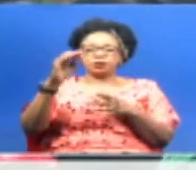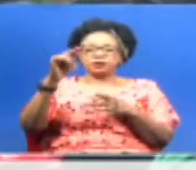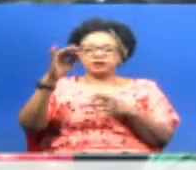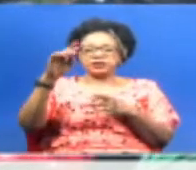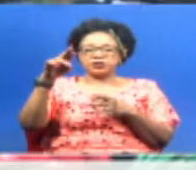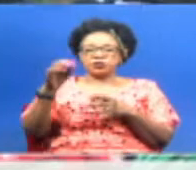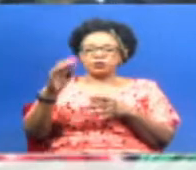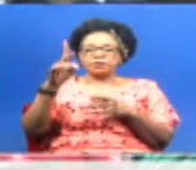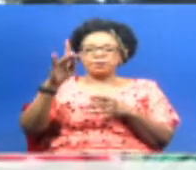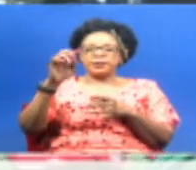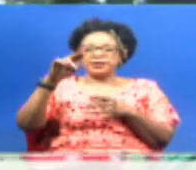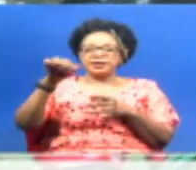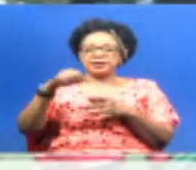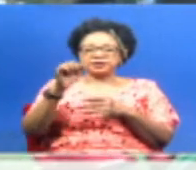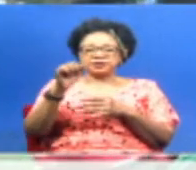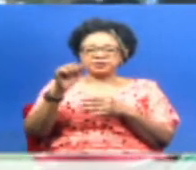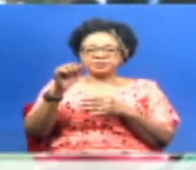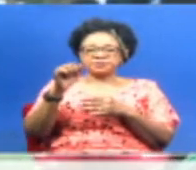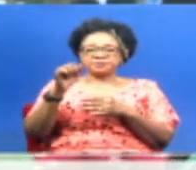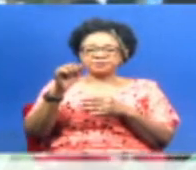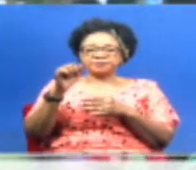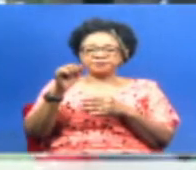Dennis Mwanja, and then